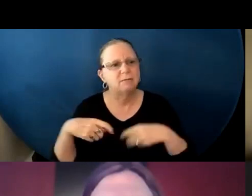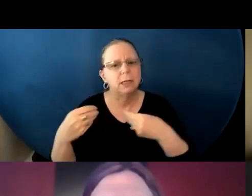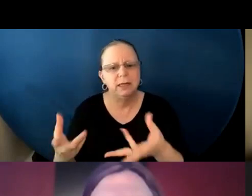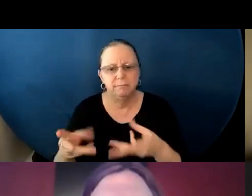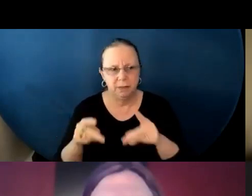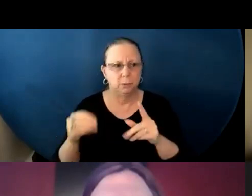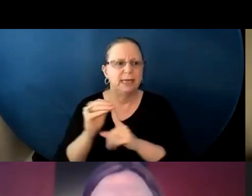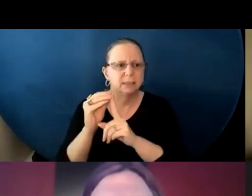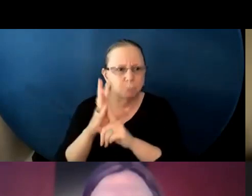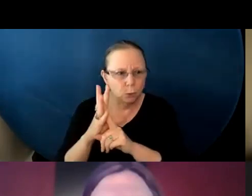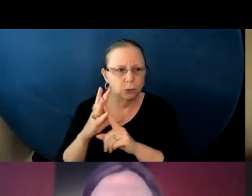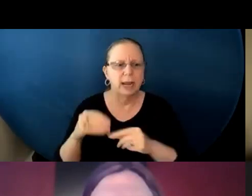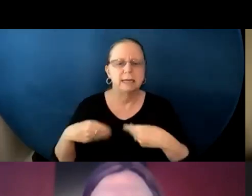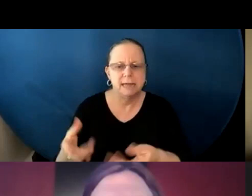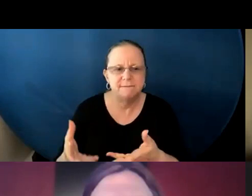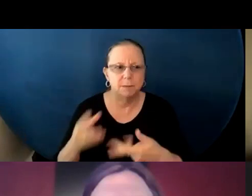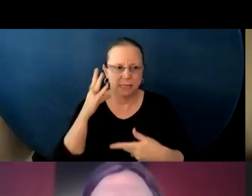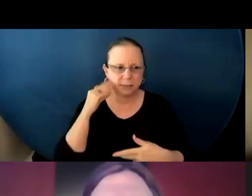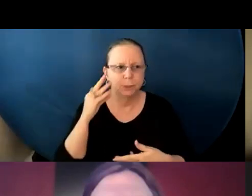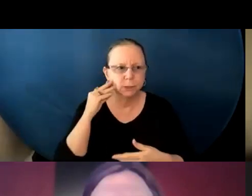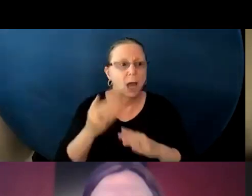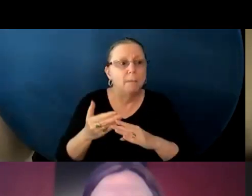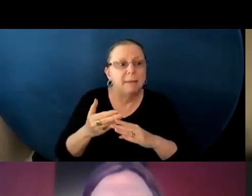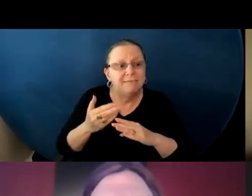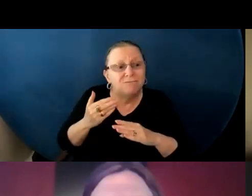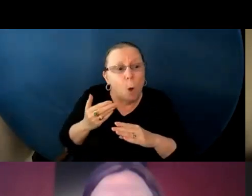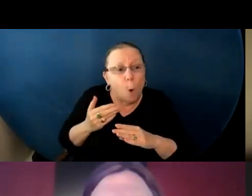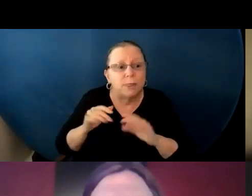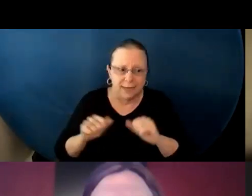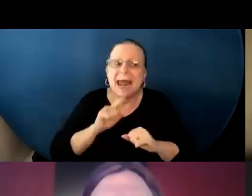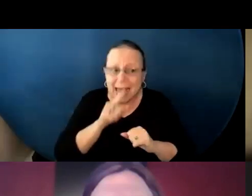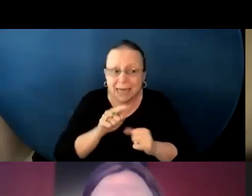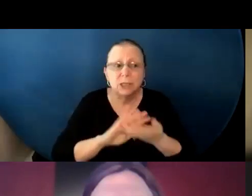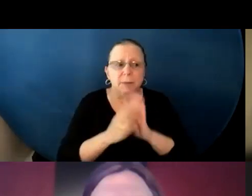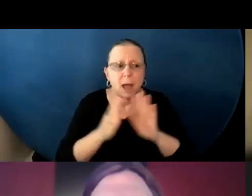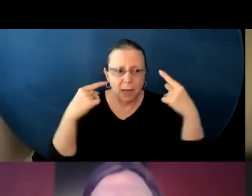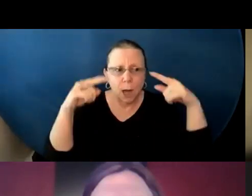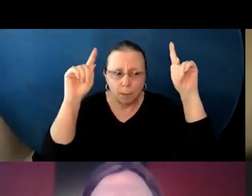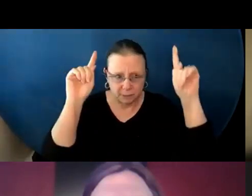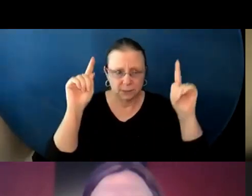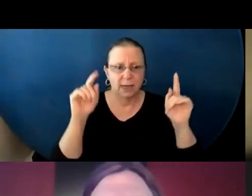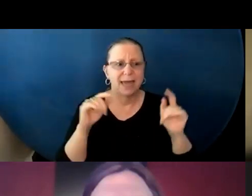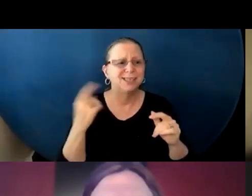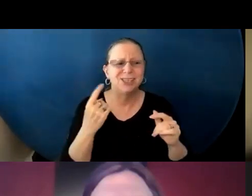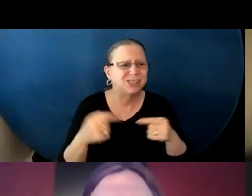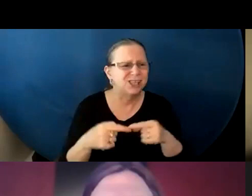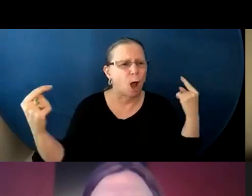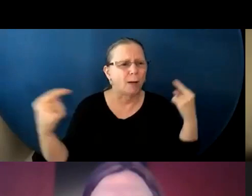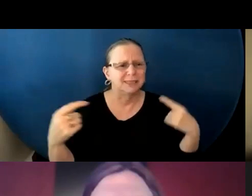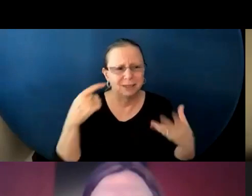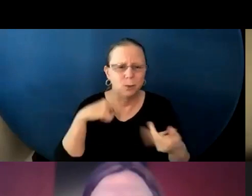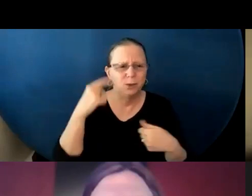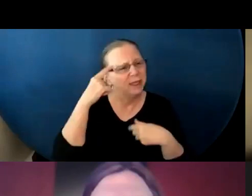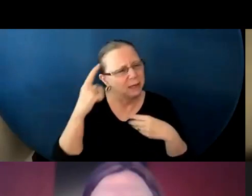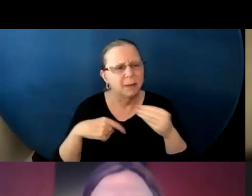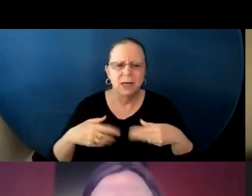and experiences to things before they can actually become accomplished at them. And it's just the opposite when we think about young